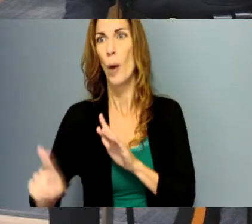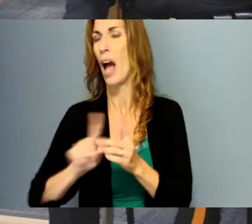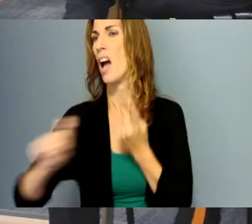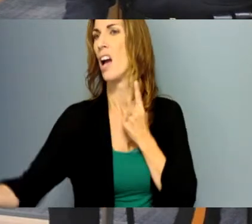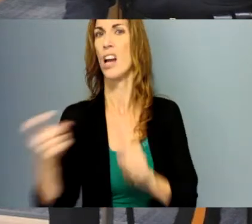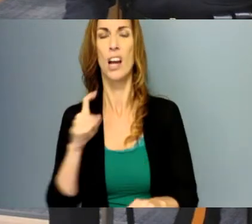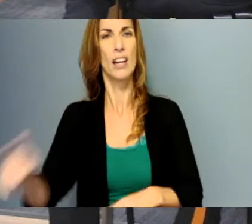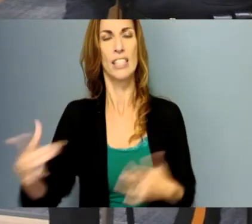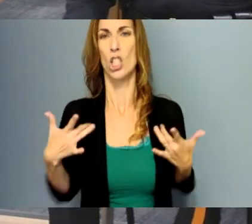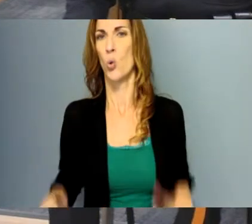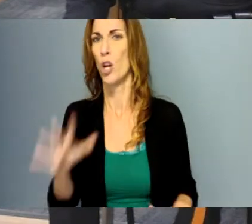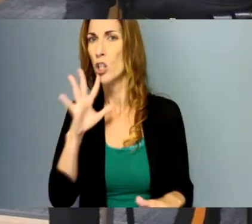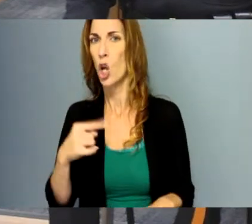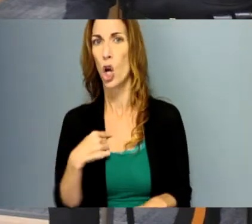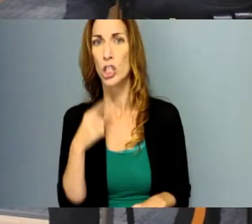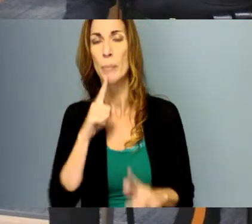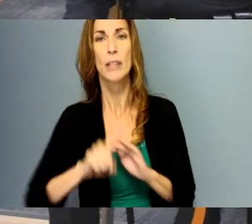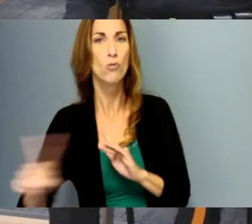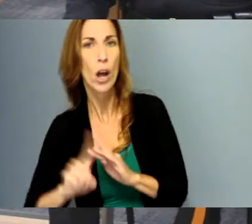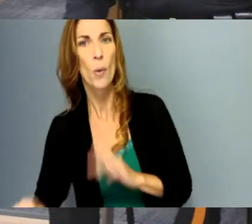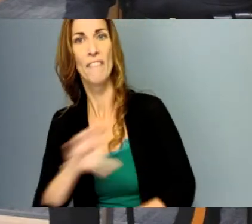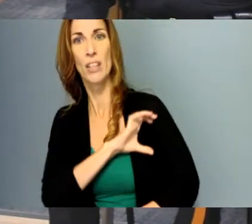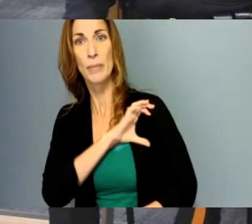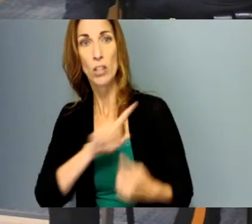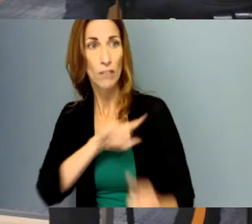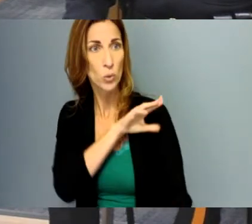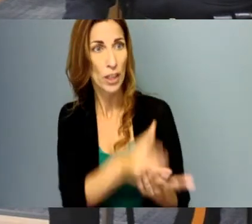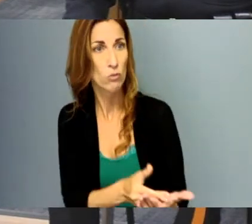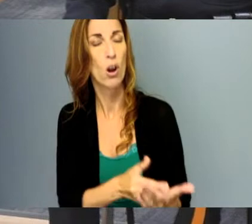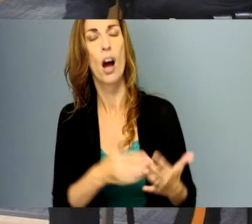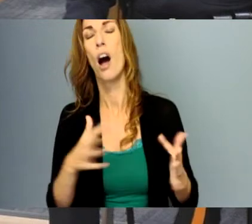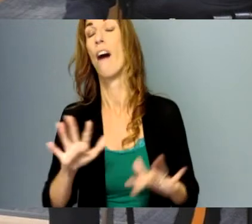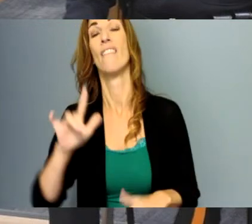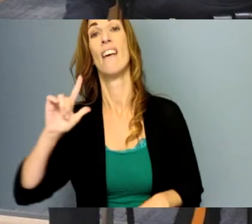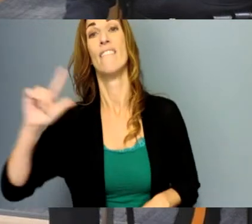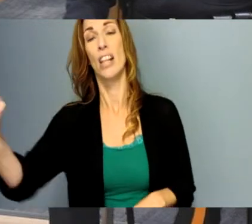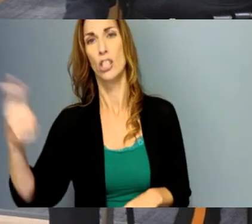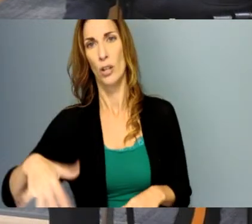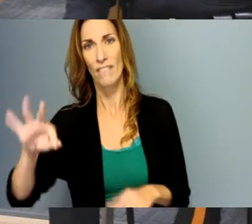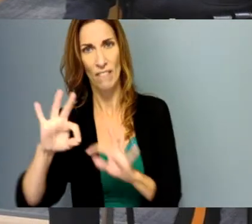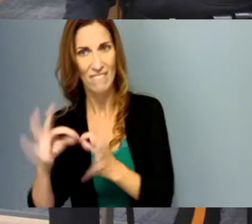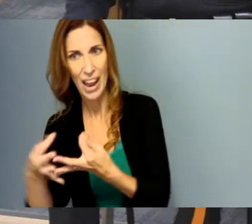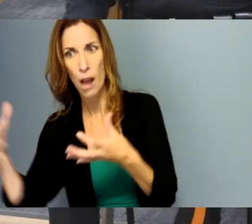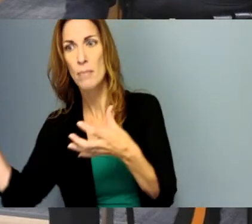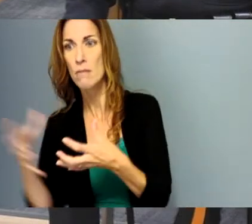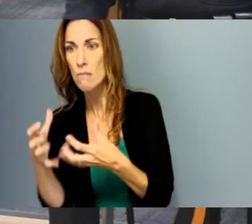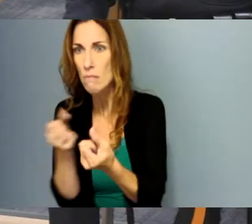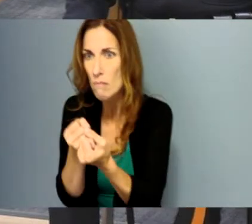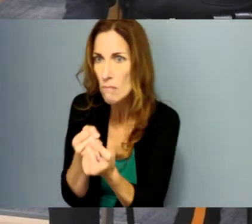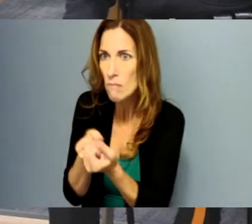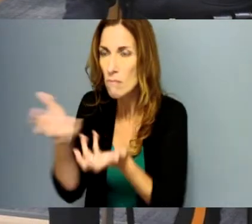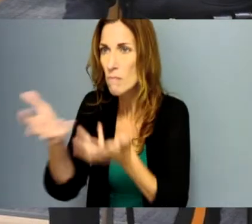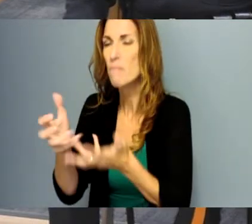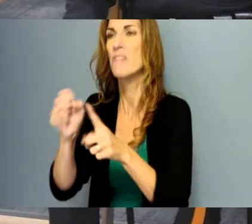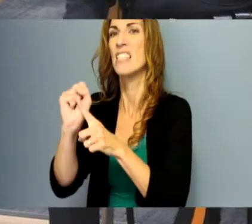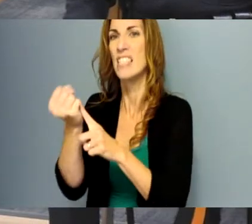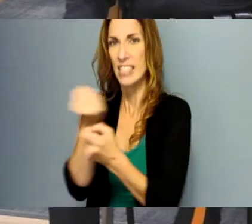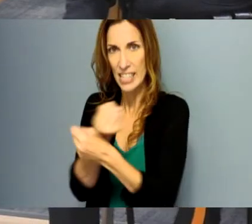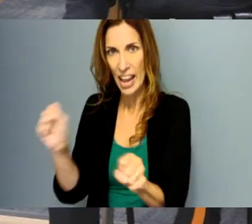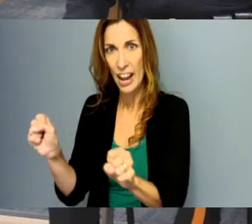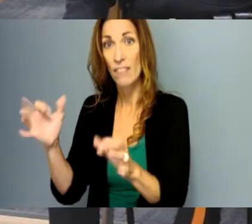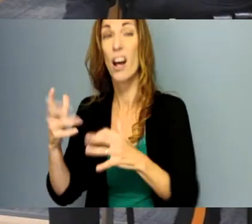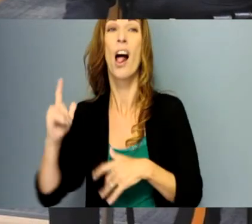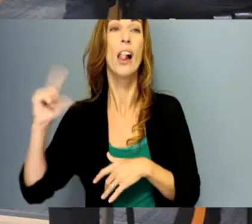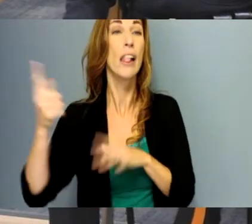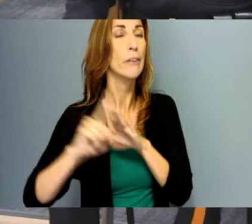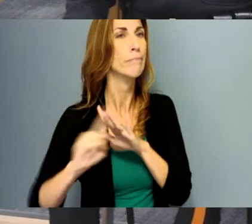talk to me. She ran away from our police officers when they showed up. We eventually got family there to get her safe. She eventually escaped from her